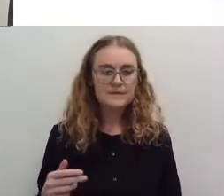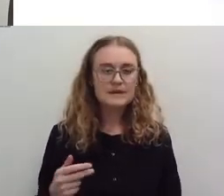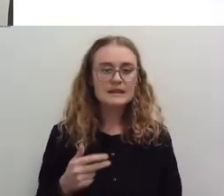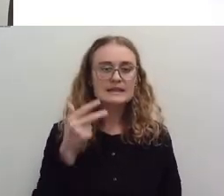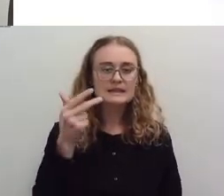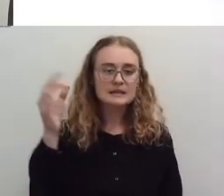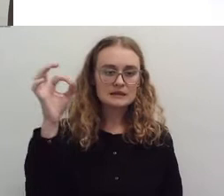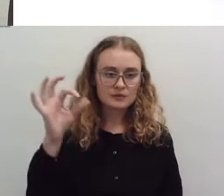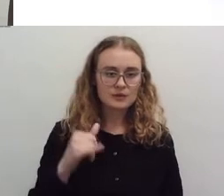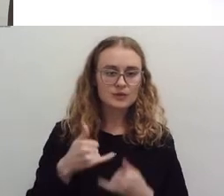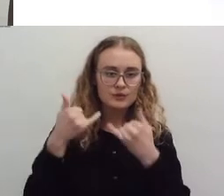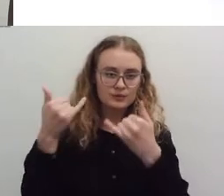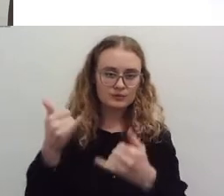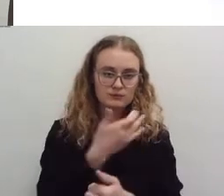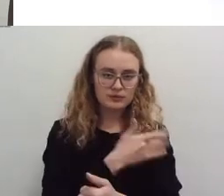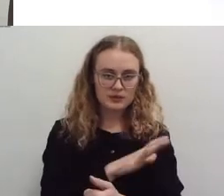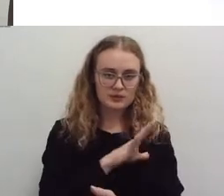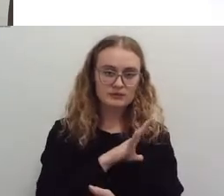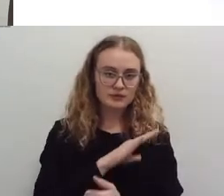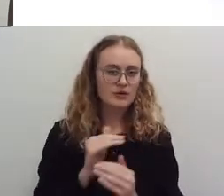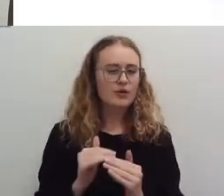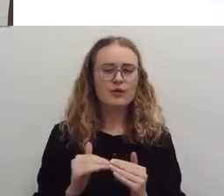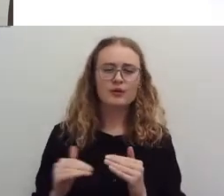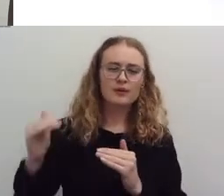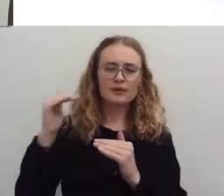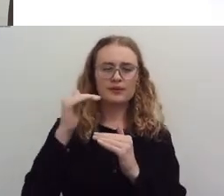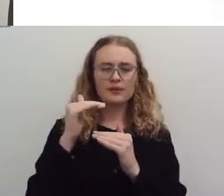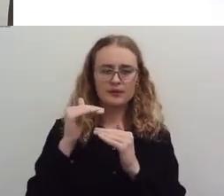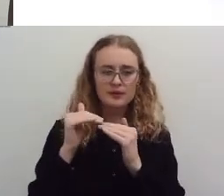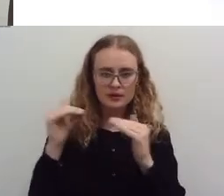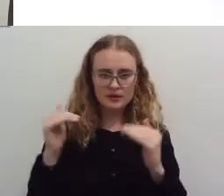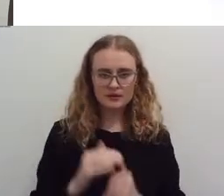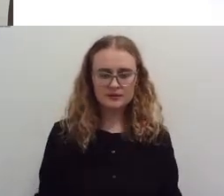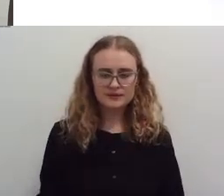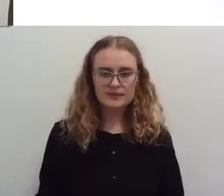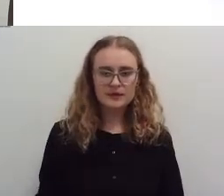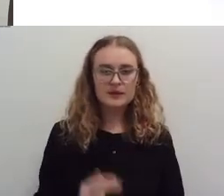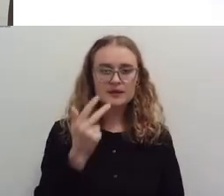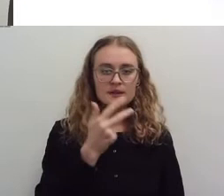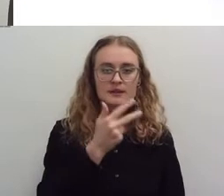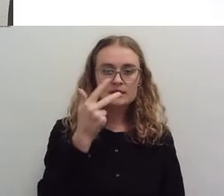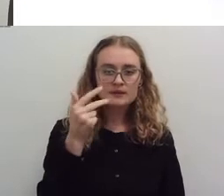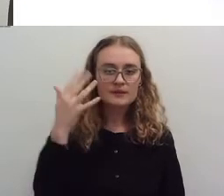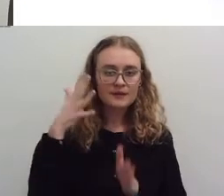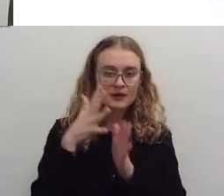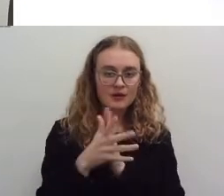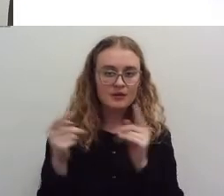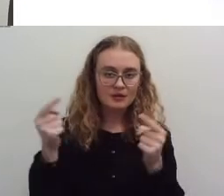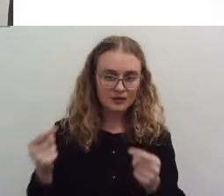countries, things were a little bit better, but not too much. So as you can see here,